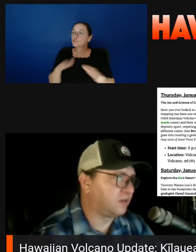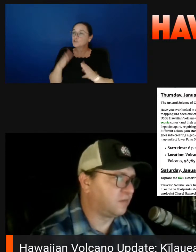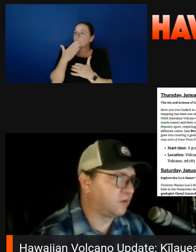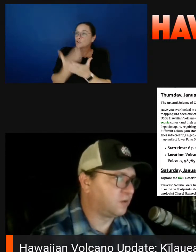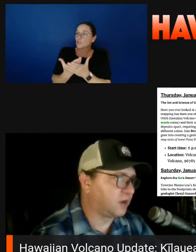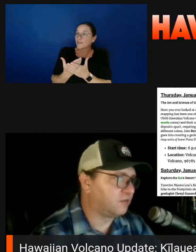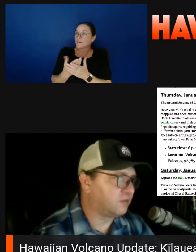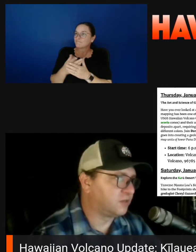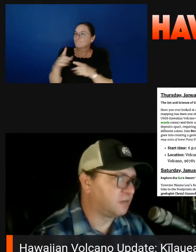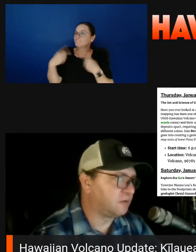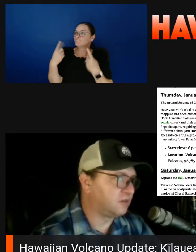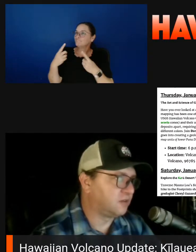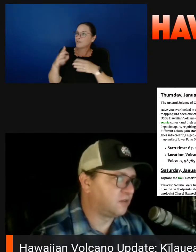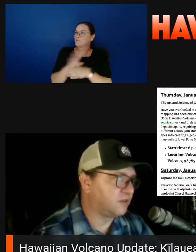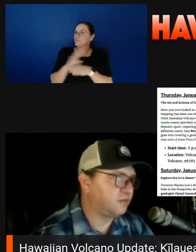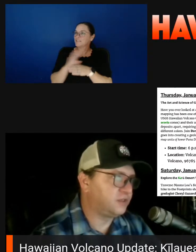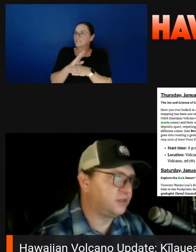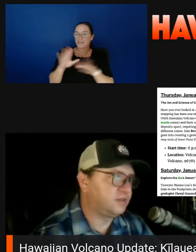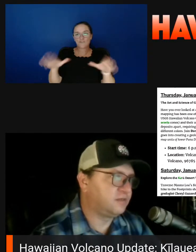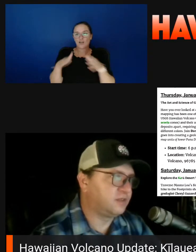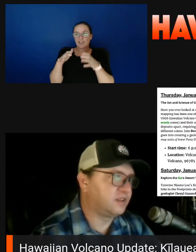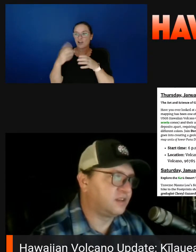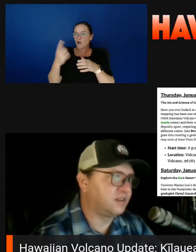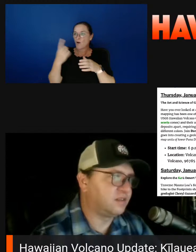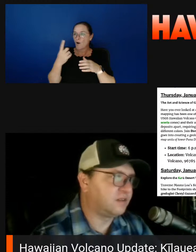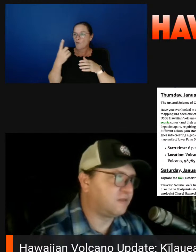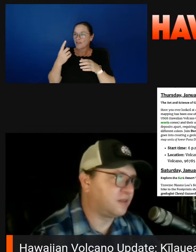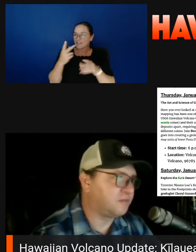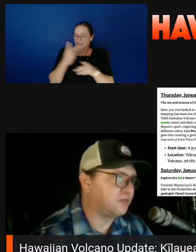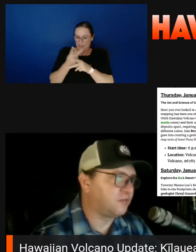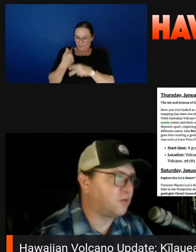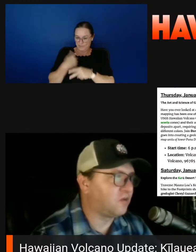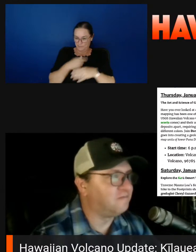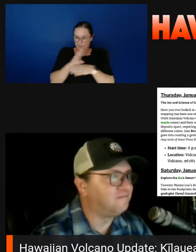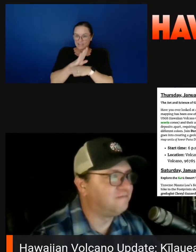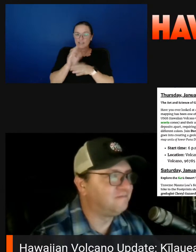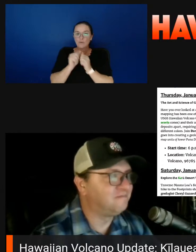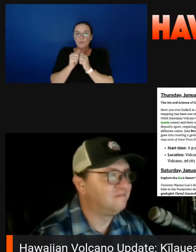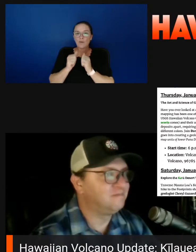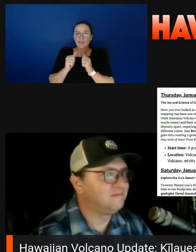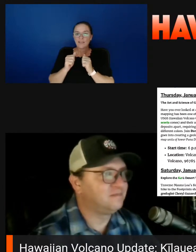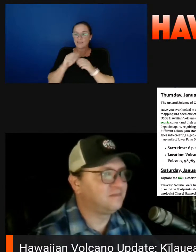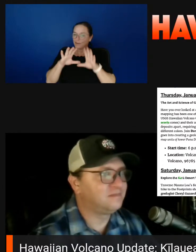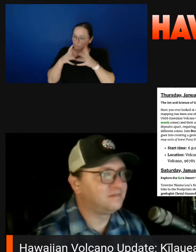busy. Volcano's always keeping us on our toes with now with episode 4.